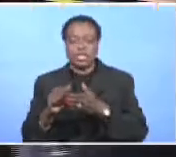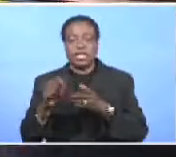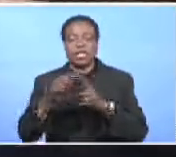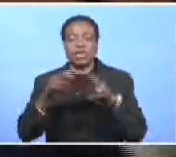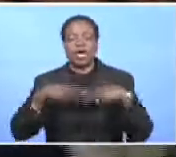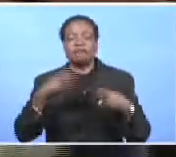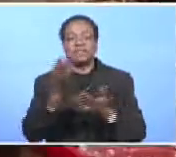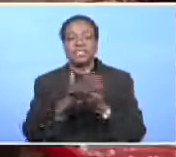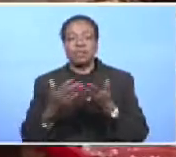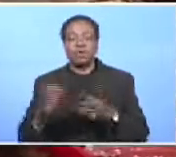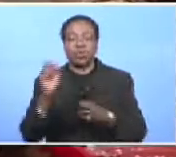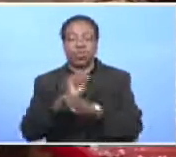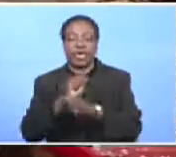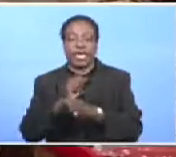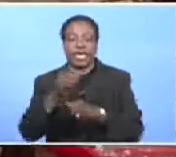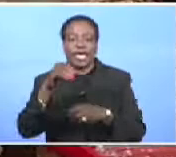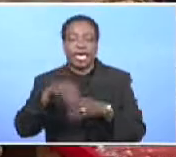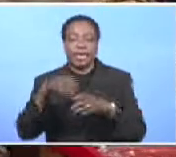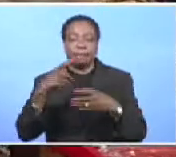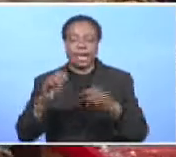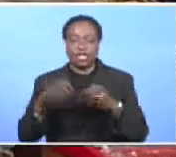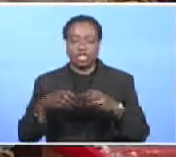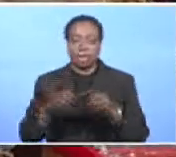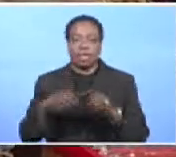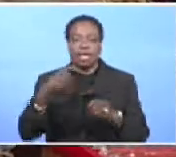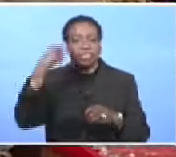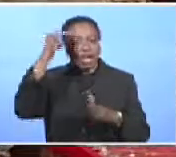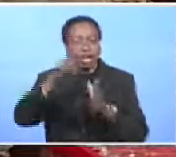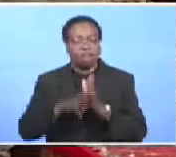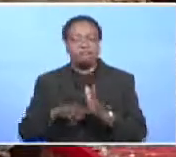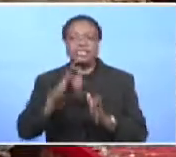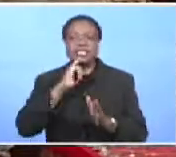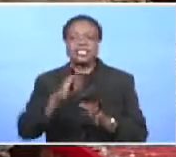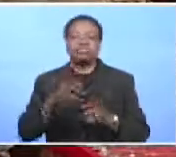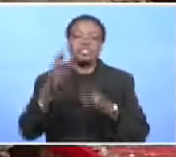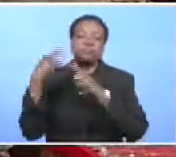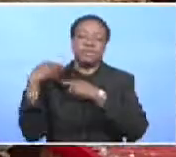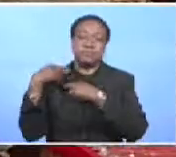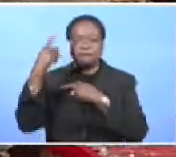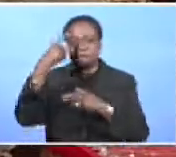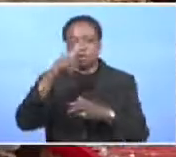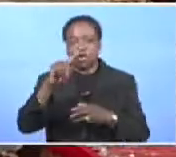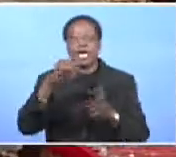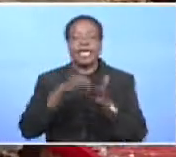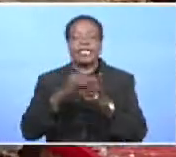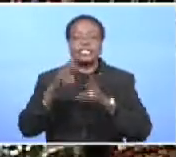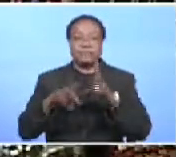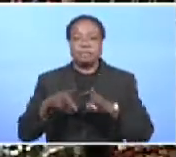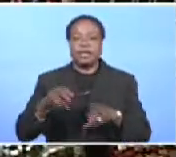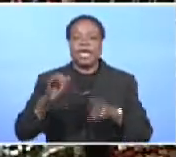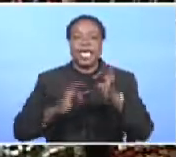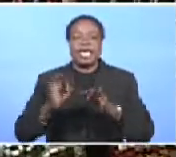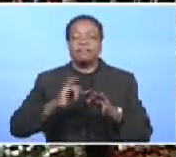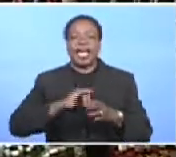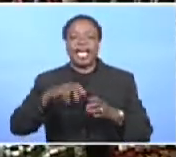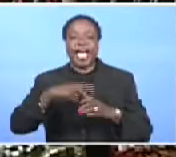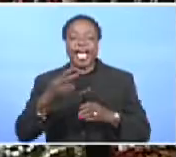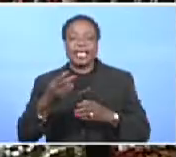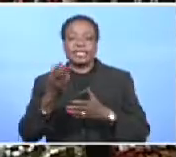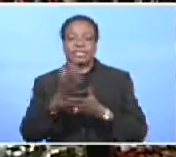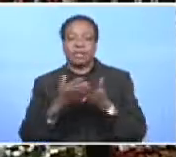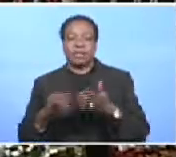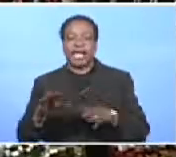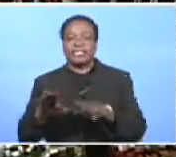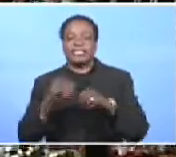is responsible for its citizen, and the government are responsible for its people. And so if I hire someone, I take them